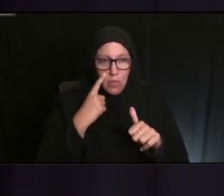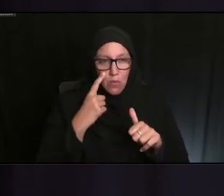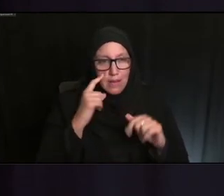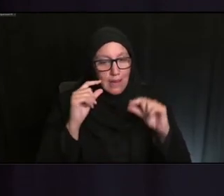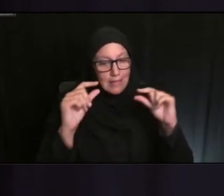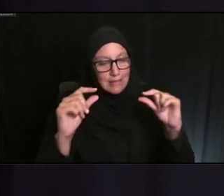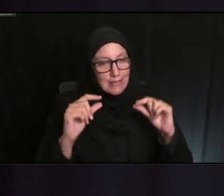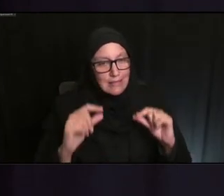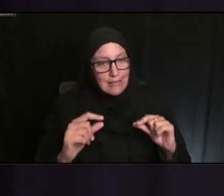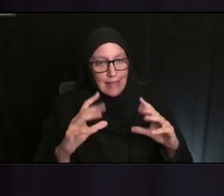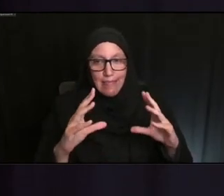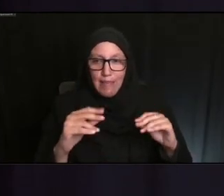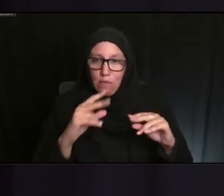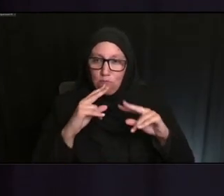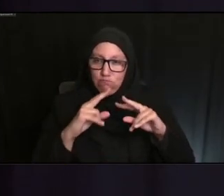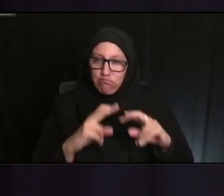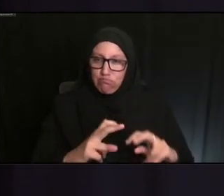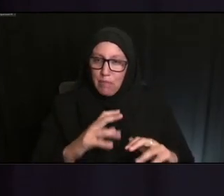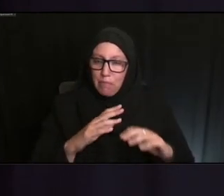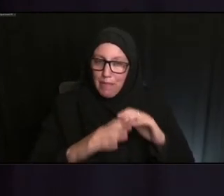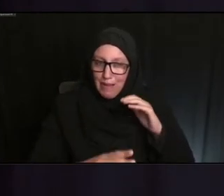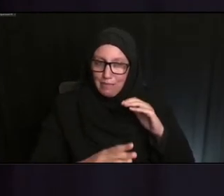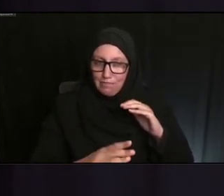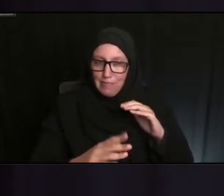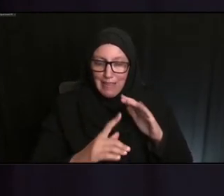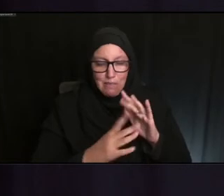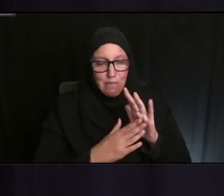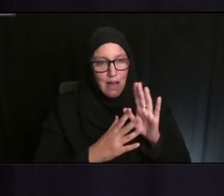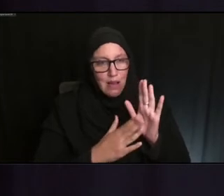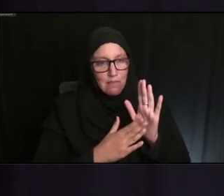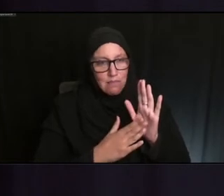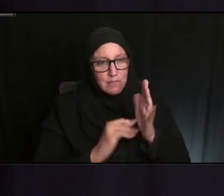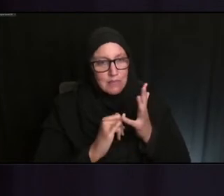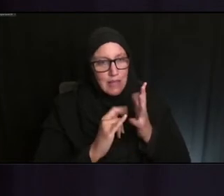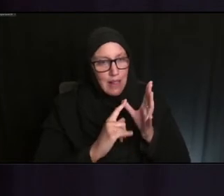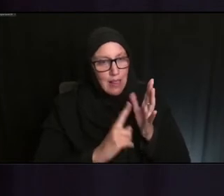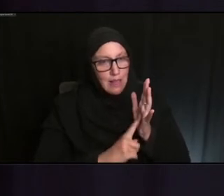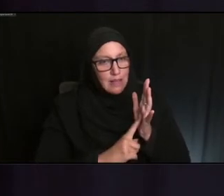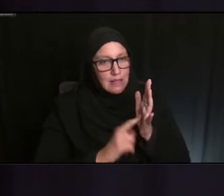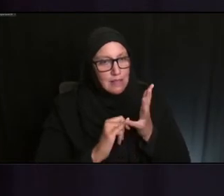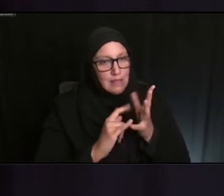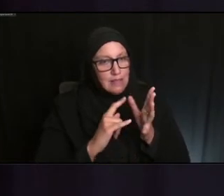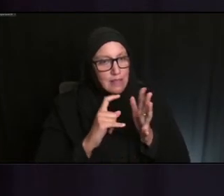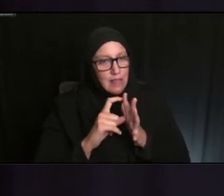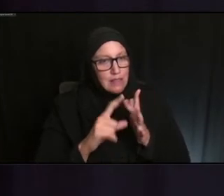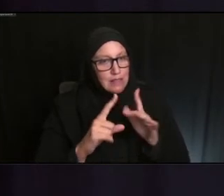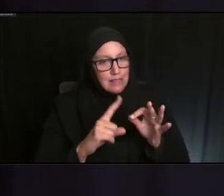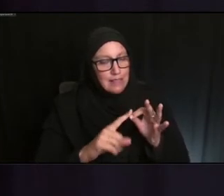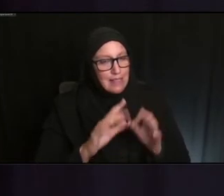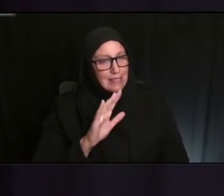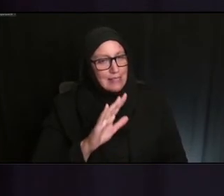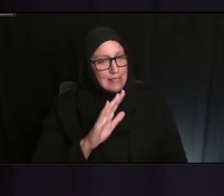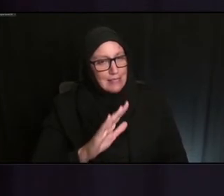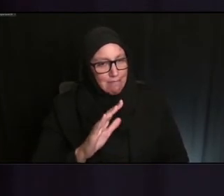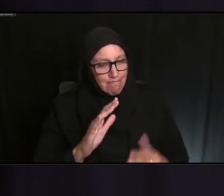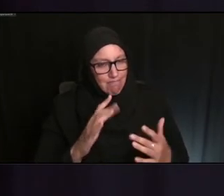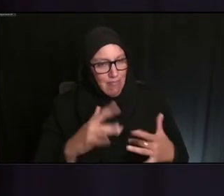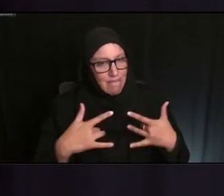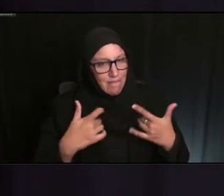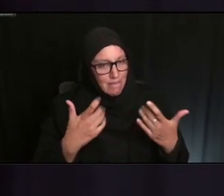And that hadith is a hadith that's oft repeated. Did you hear it so